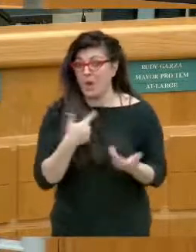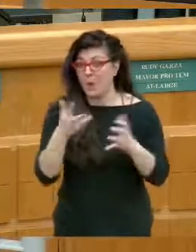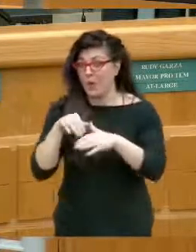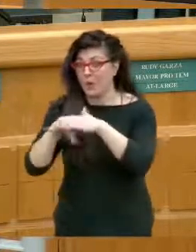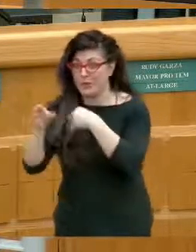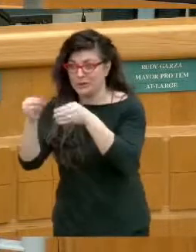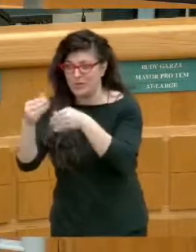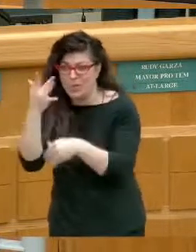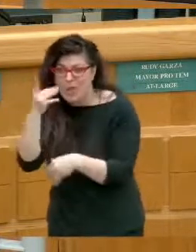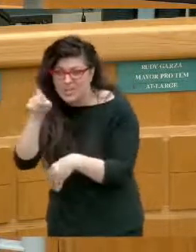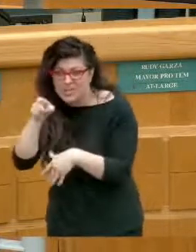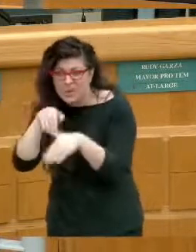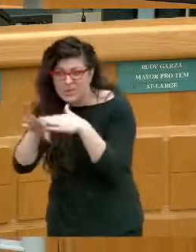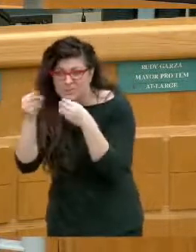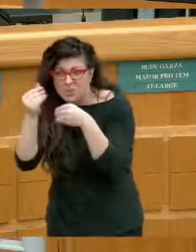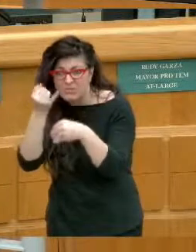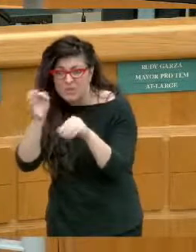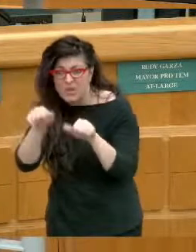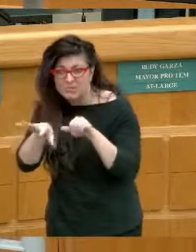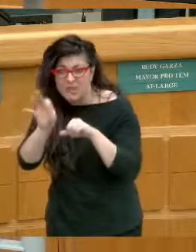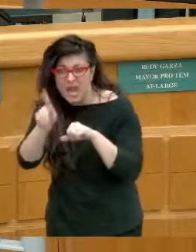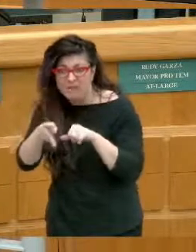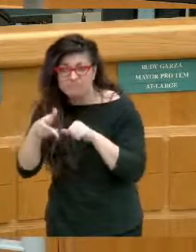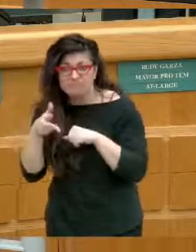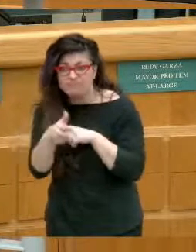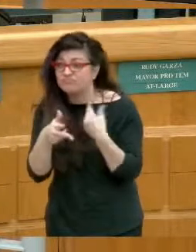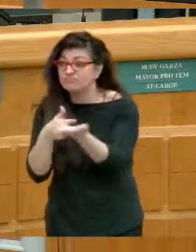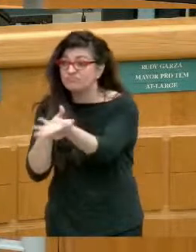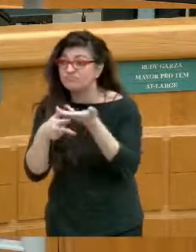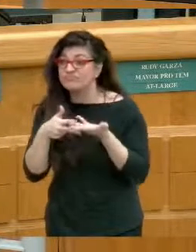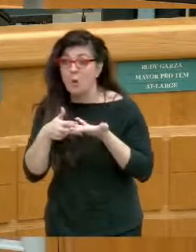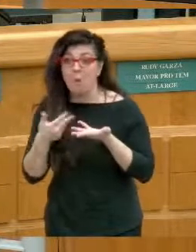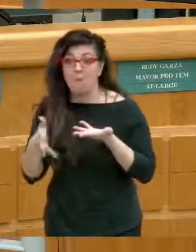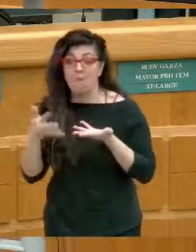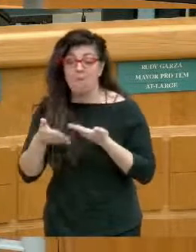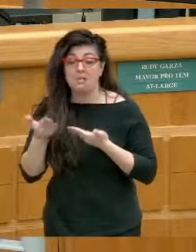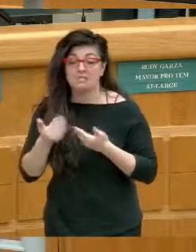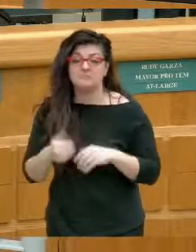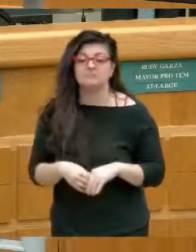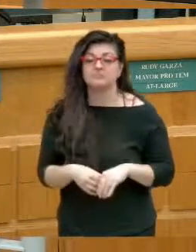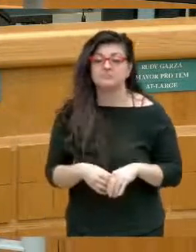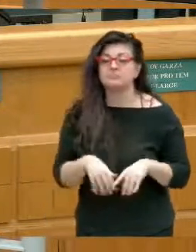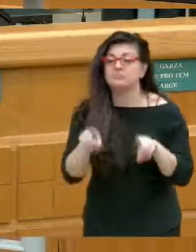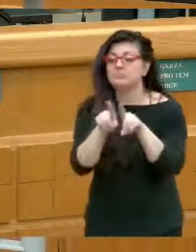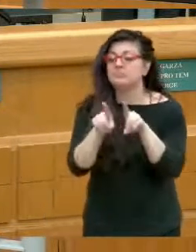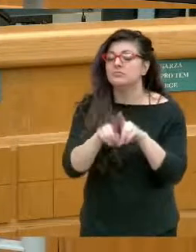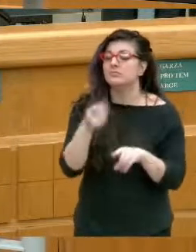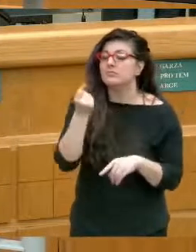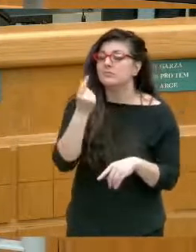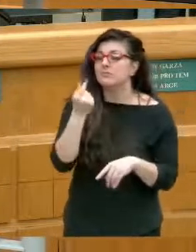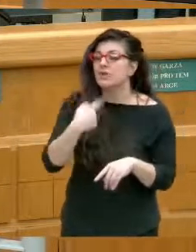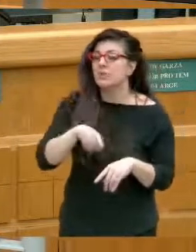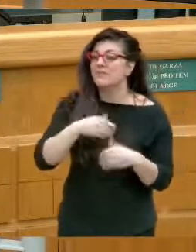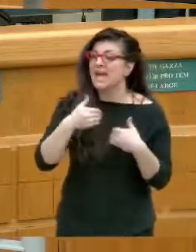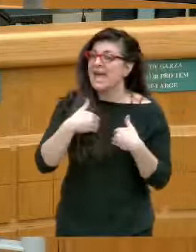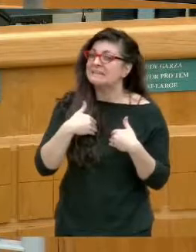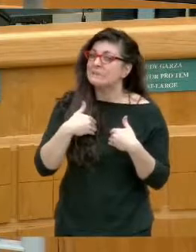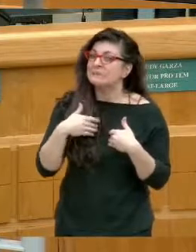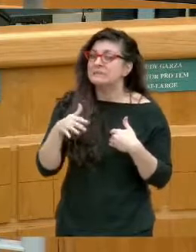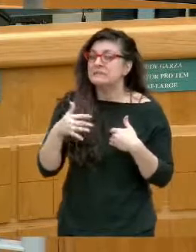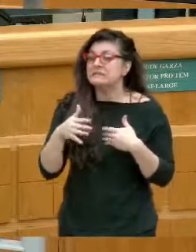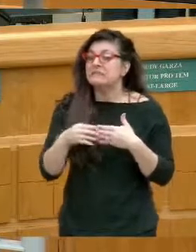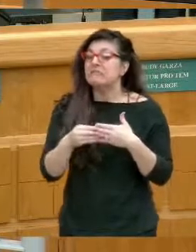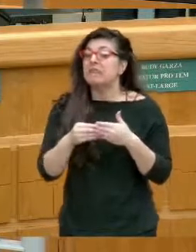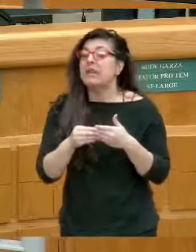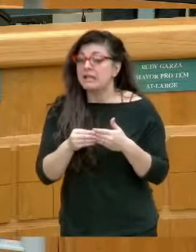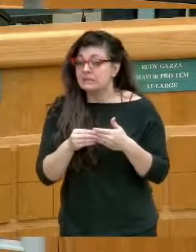store. Second, there's a loosening of restrictions on social and public gatherings, and this has been kind of a staged thing, and there's a